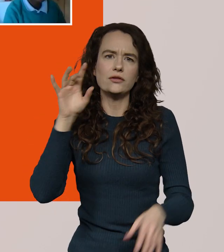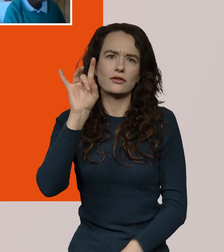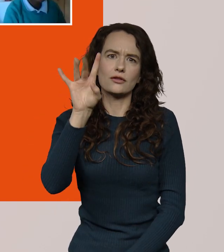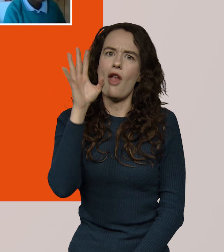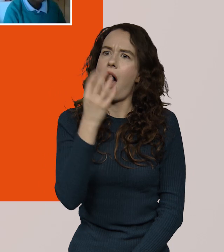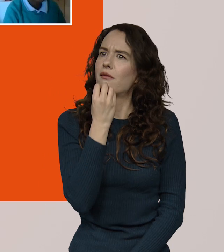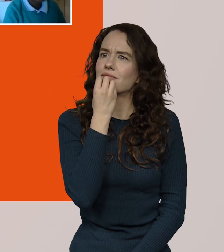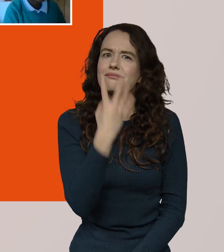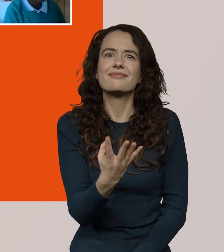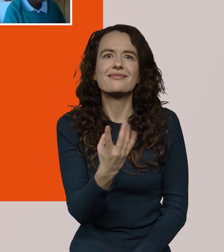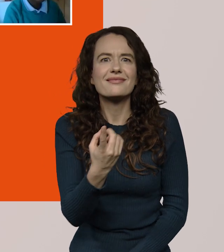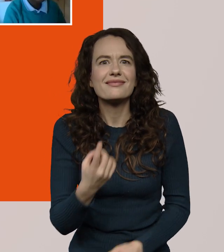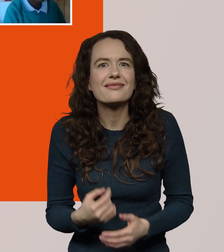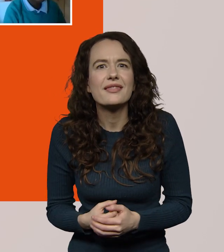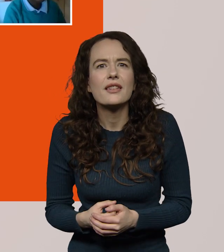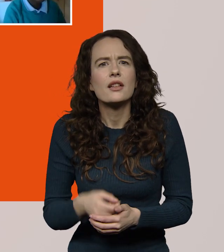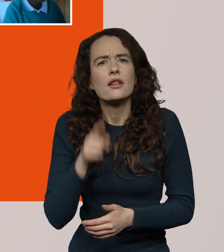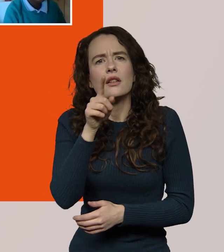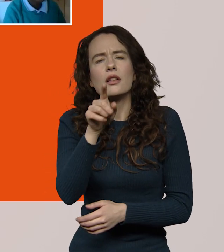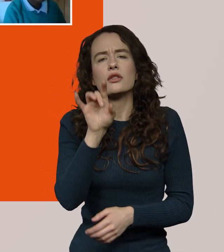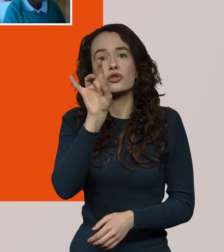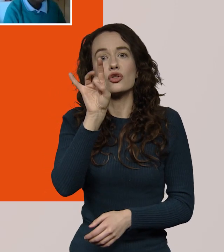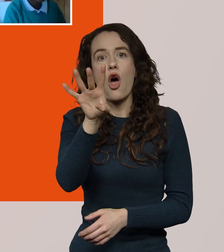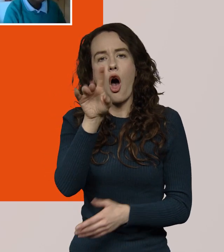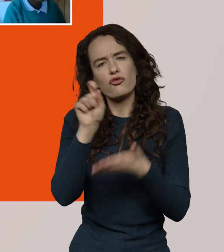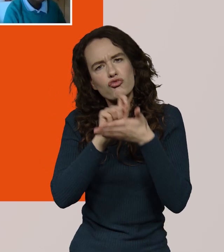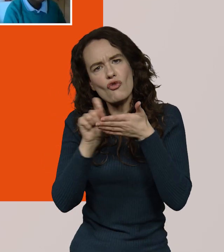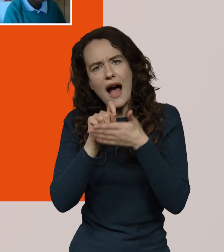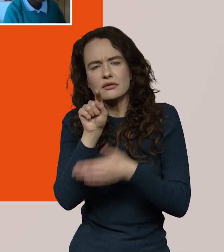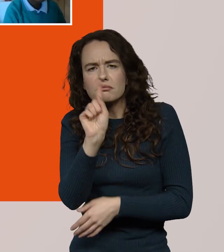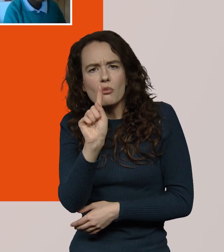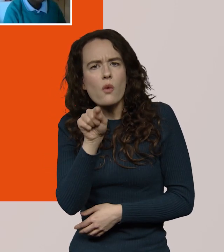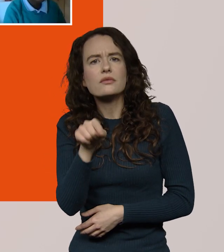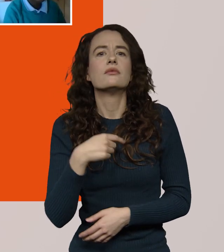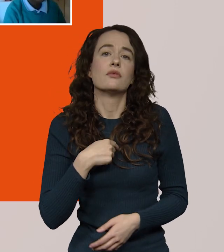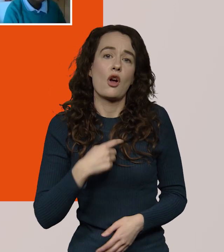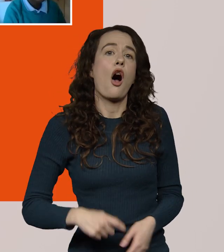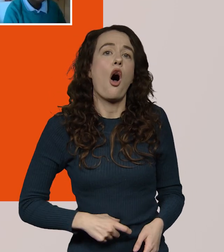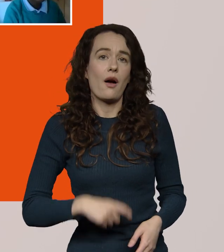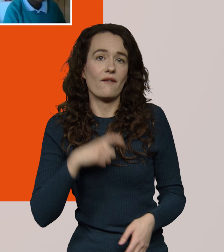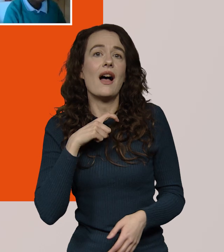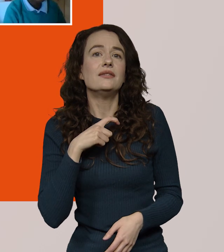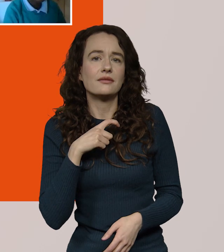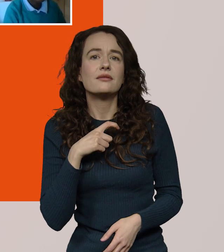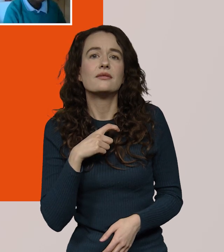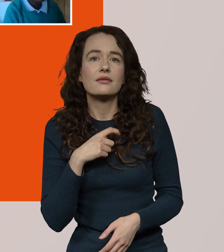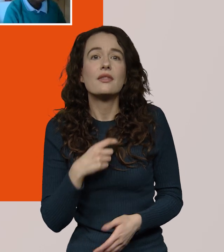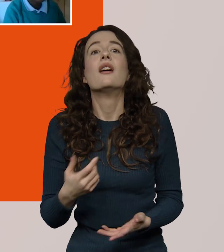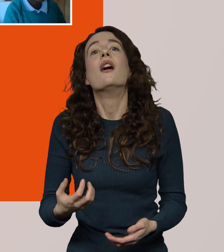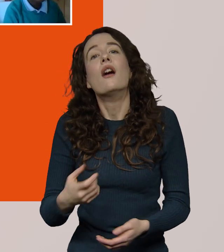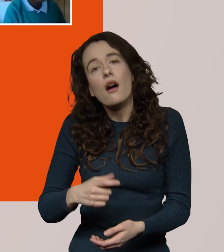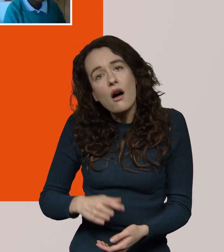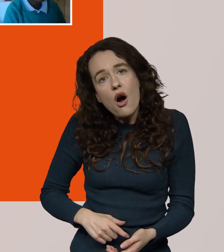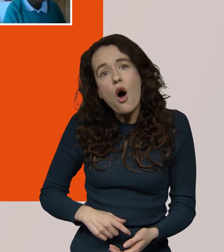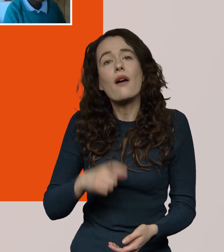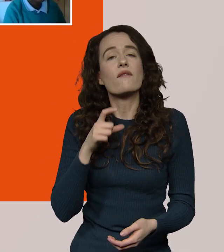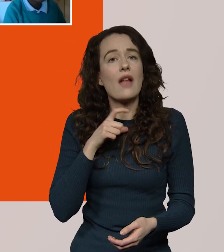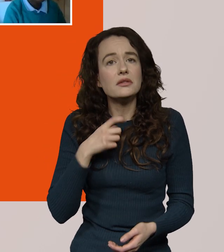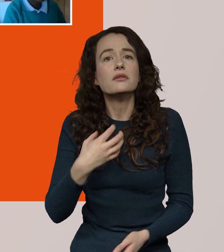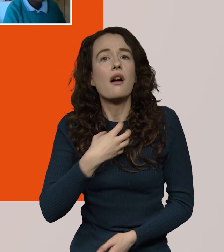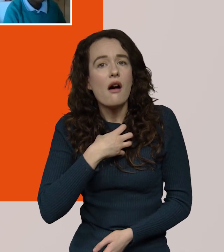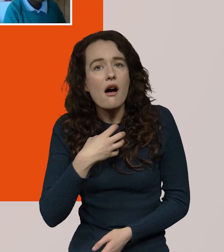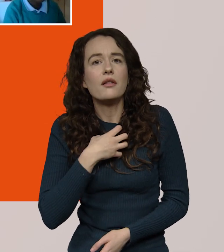might help you to become more kind? Help out around class. That's really Tell the nice. teacher